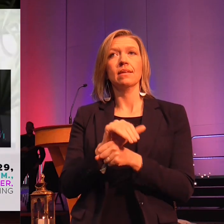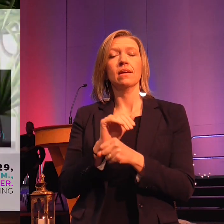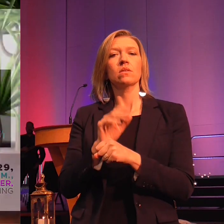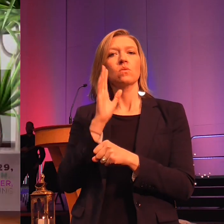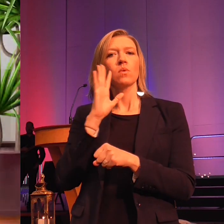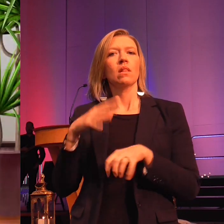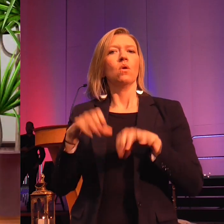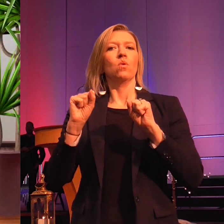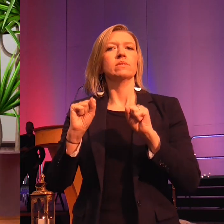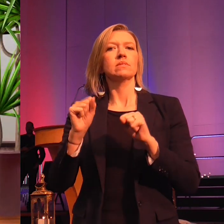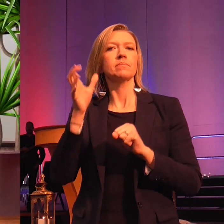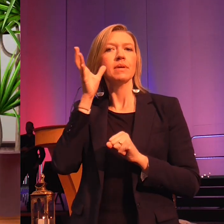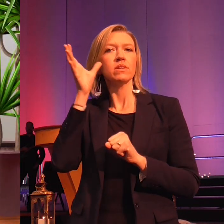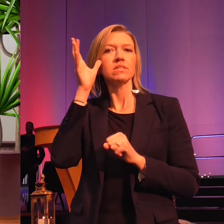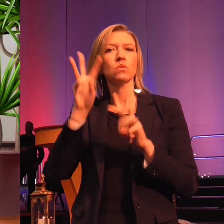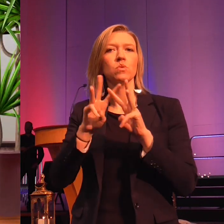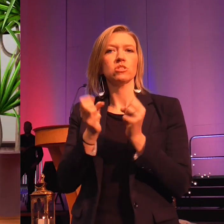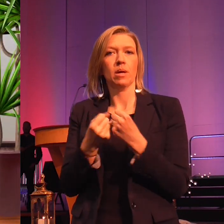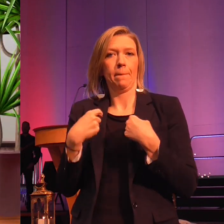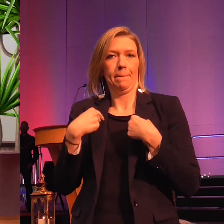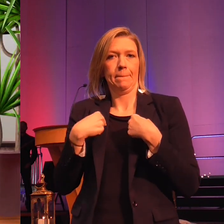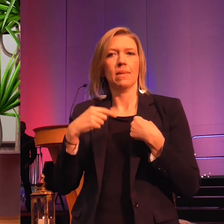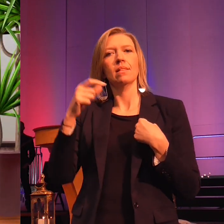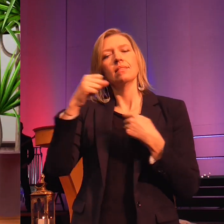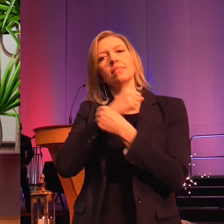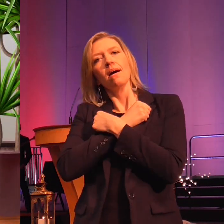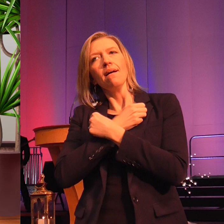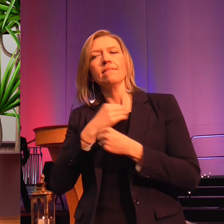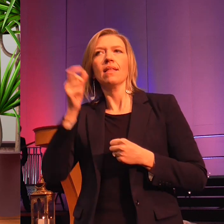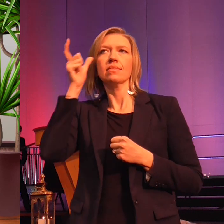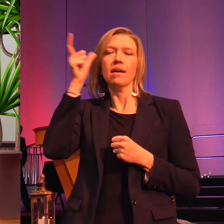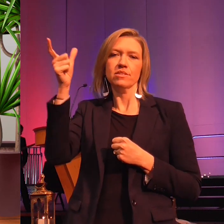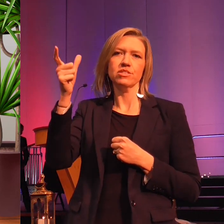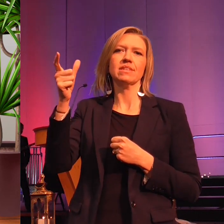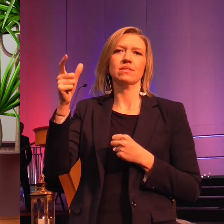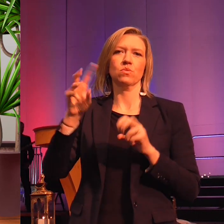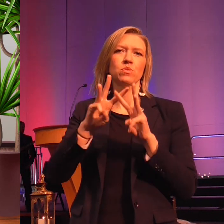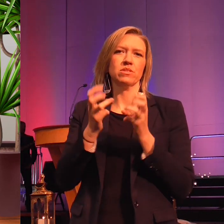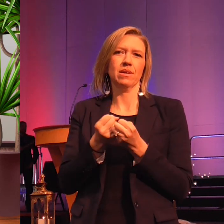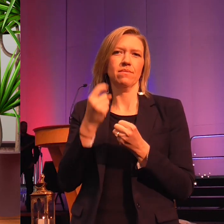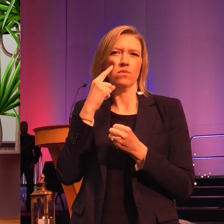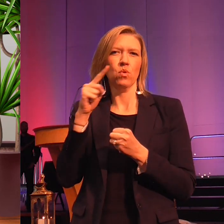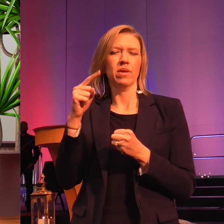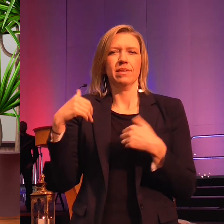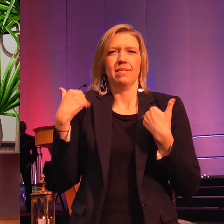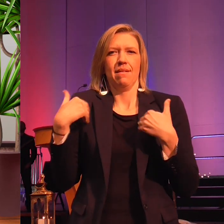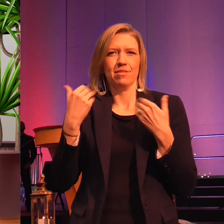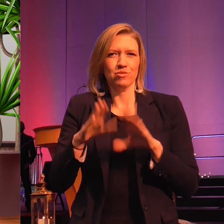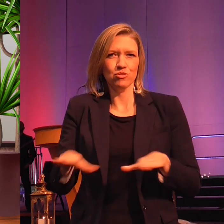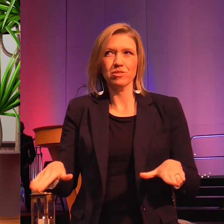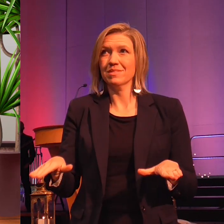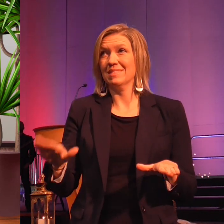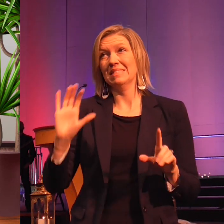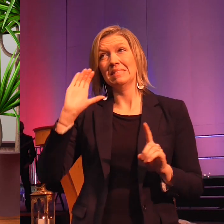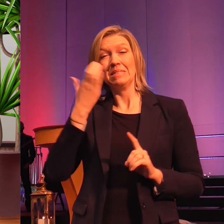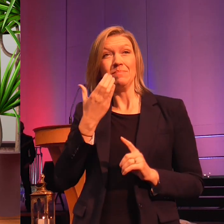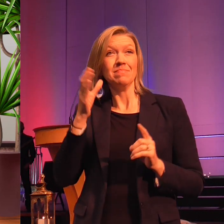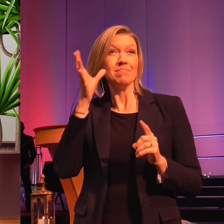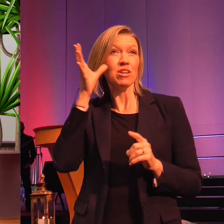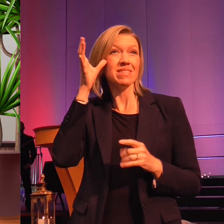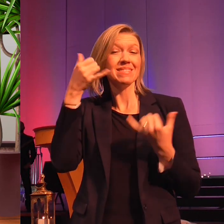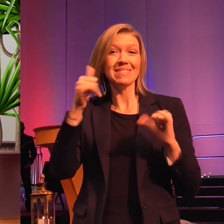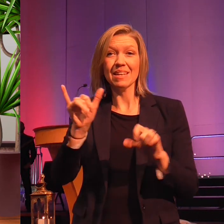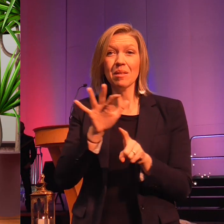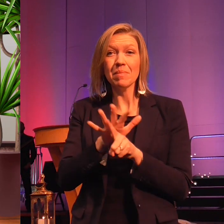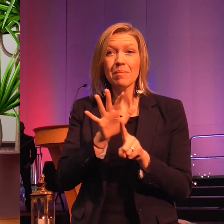workshop, Love and Logic Parenting for Early Childhood. So apparently parenting is still popular. People are